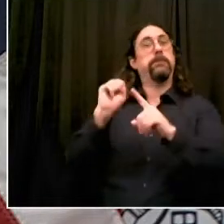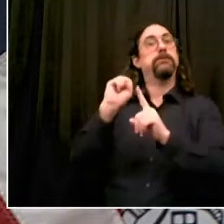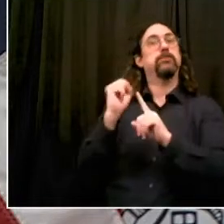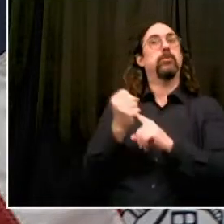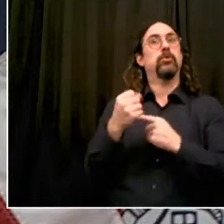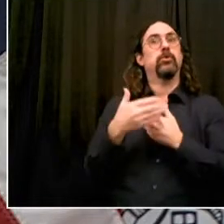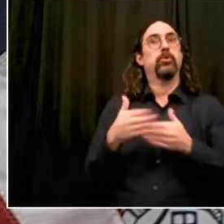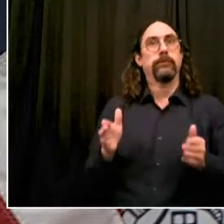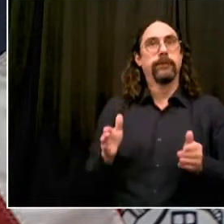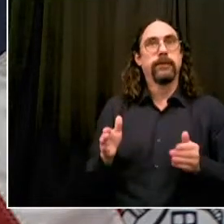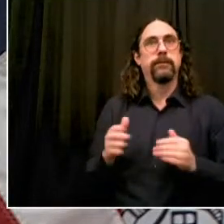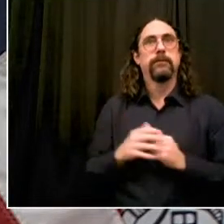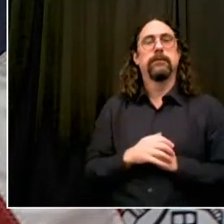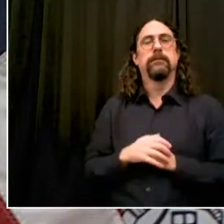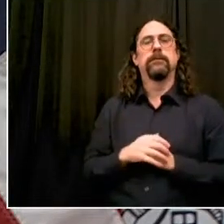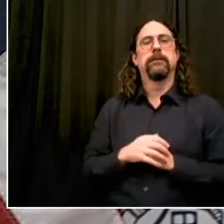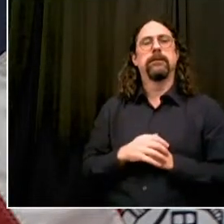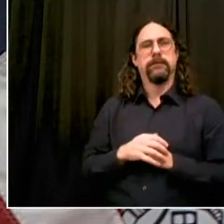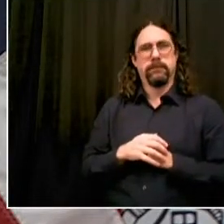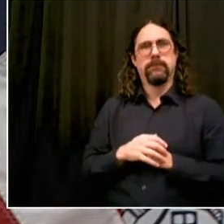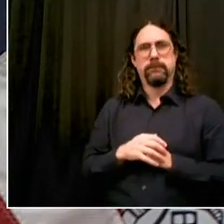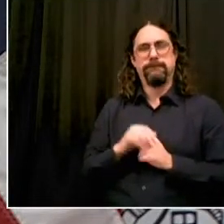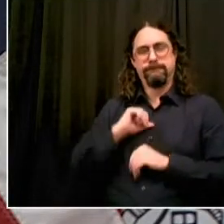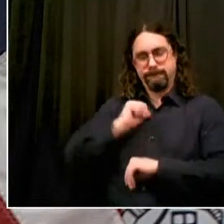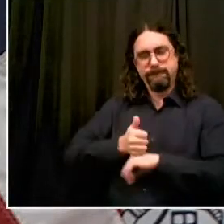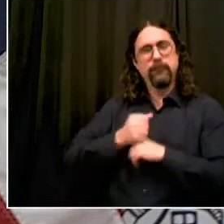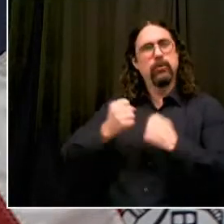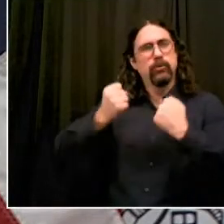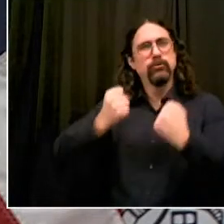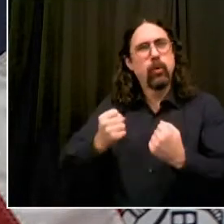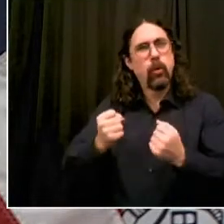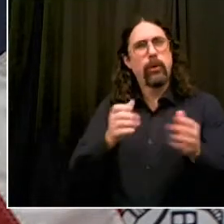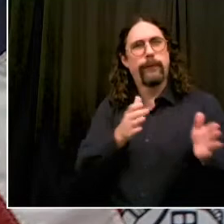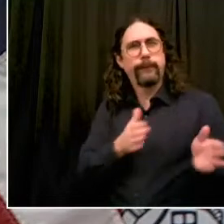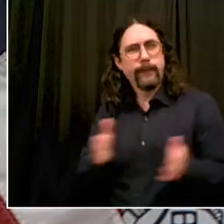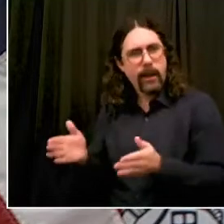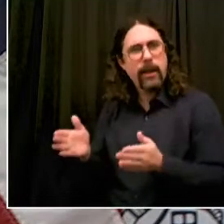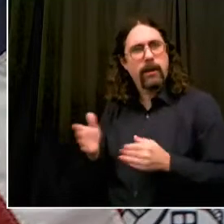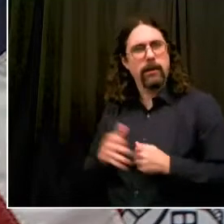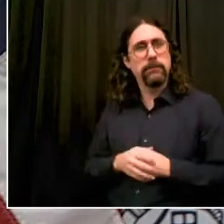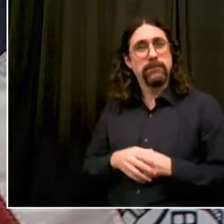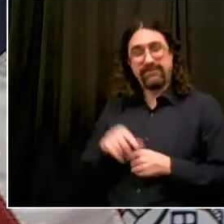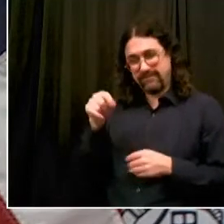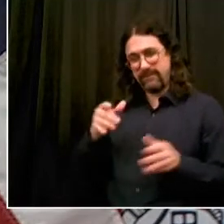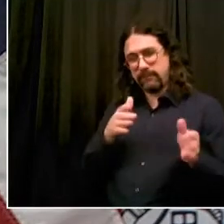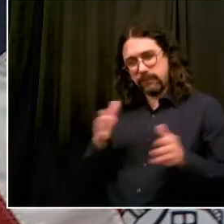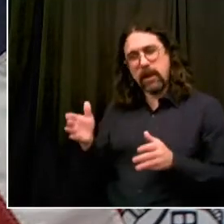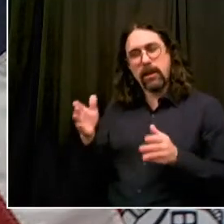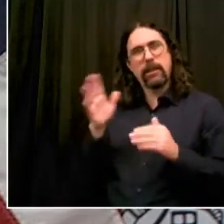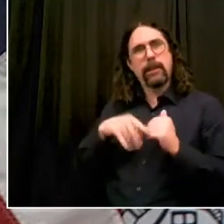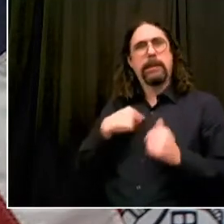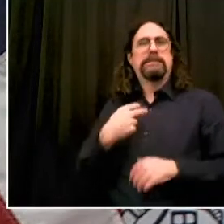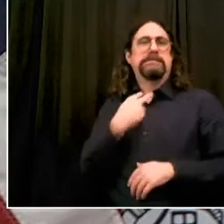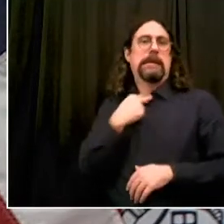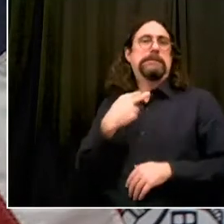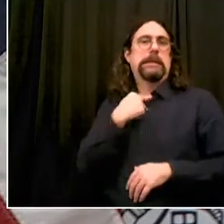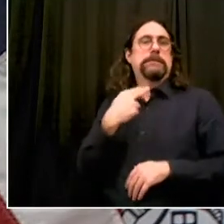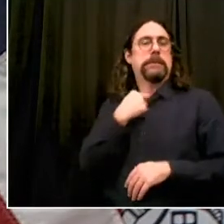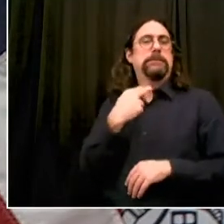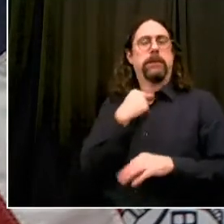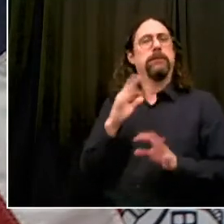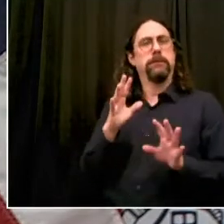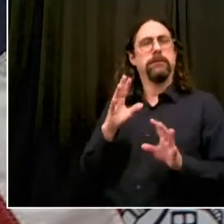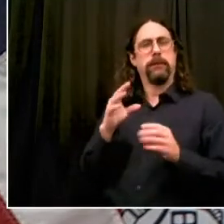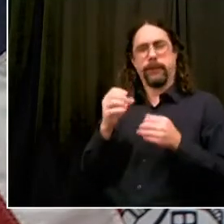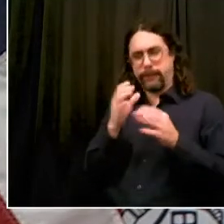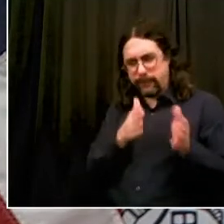sustainable. And I really believe this plan will be the way that we can move forward from this point on. Okay, everyone, look, I'll finish